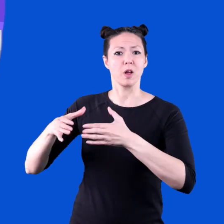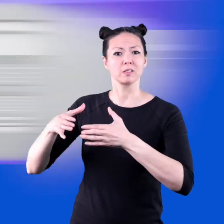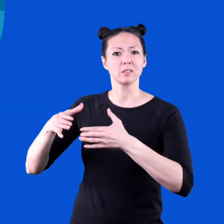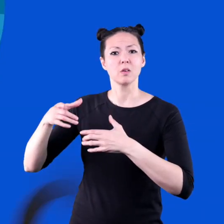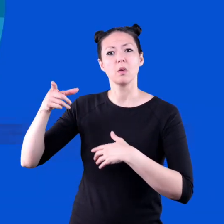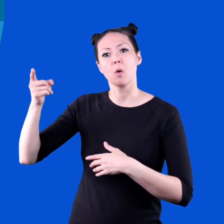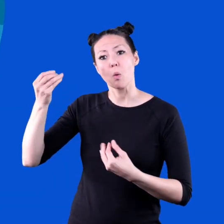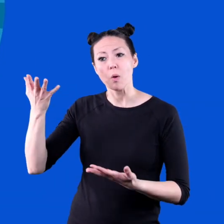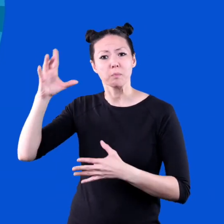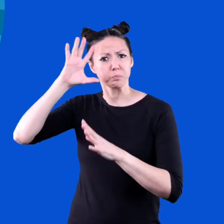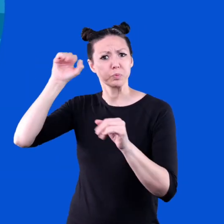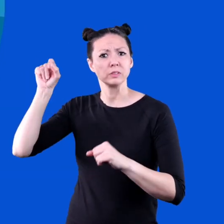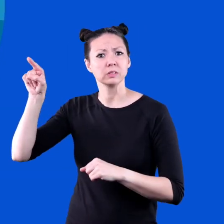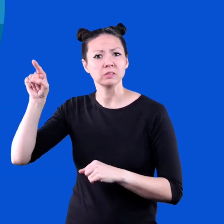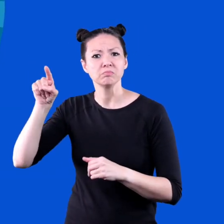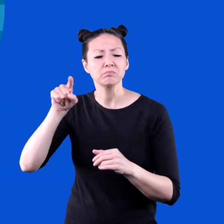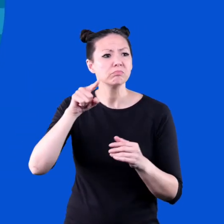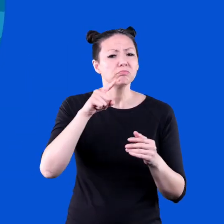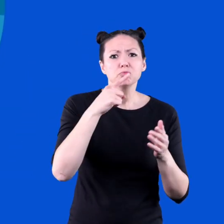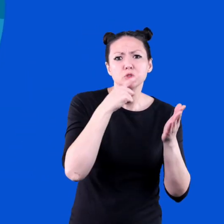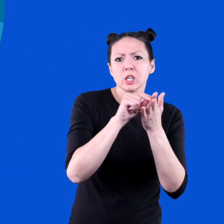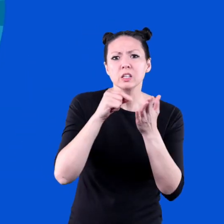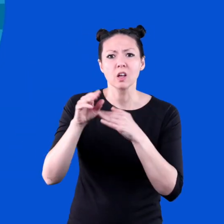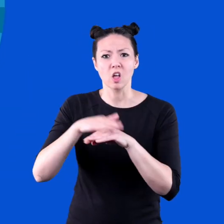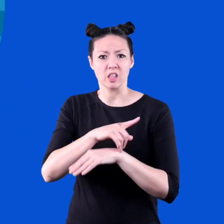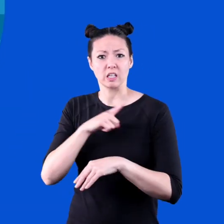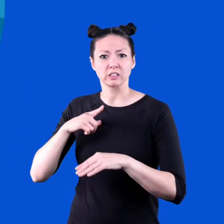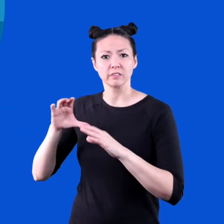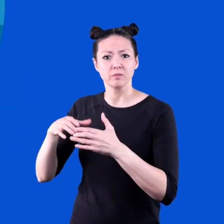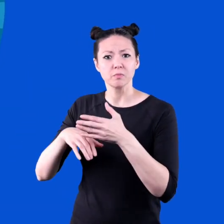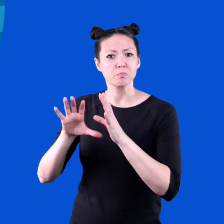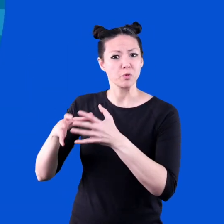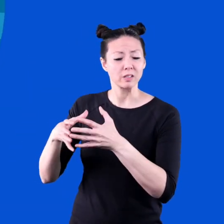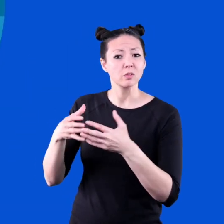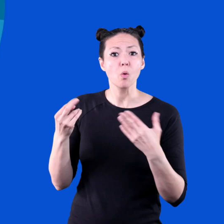president, checks on the legislative branch or Congress.